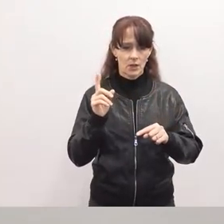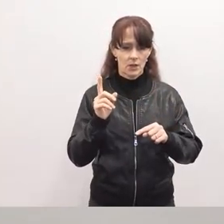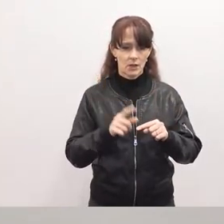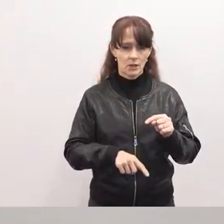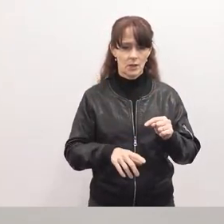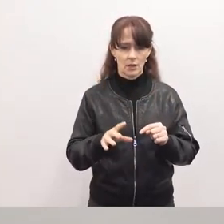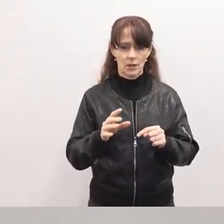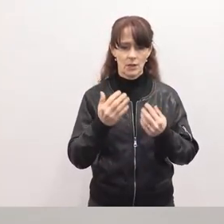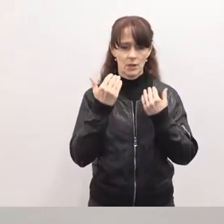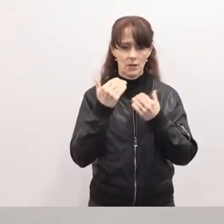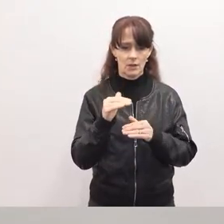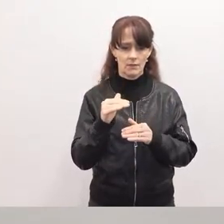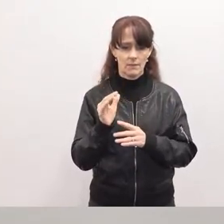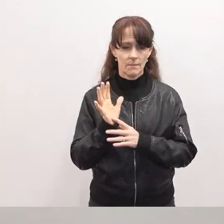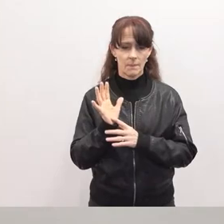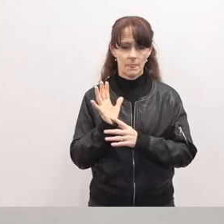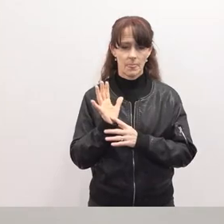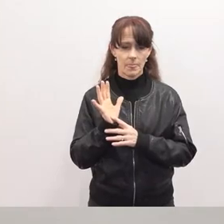for no longer than